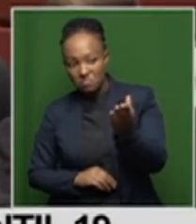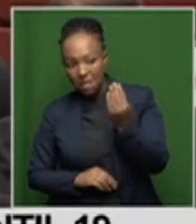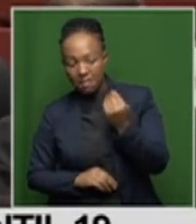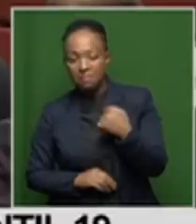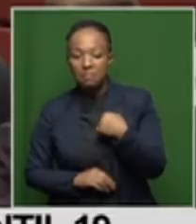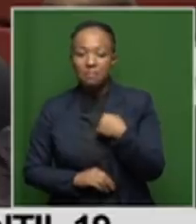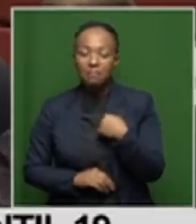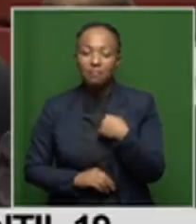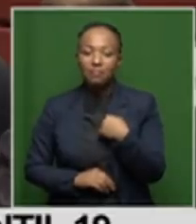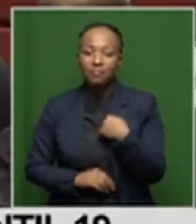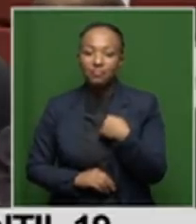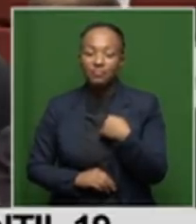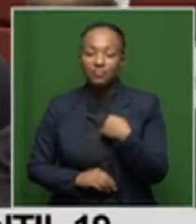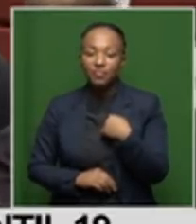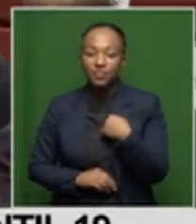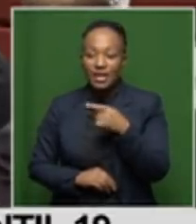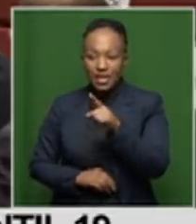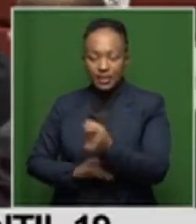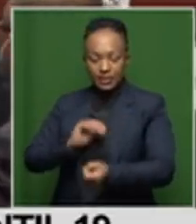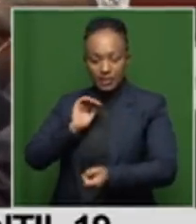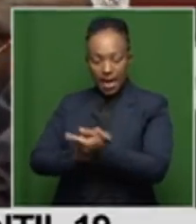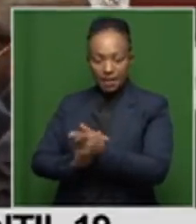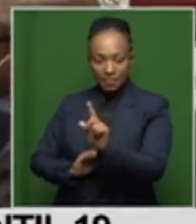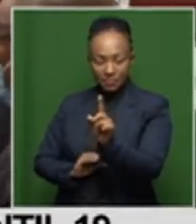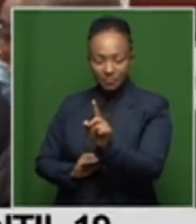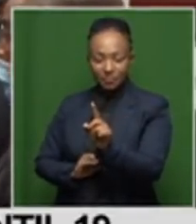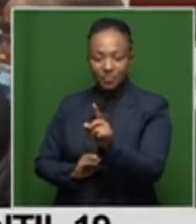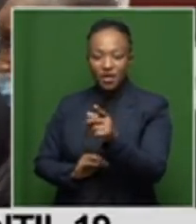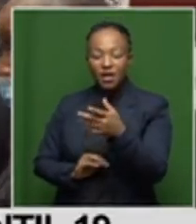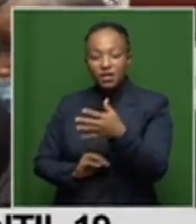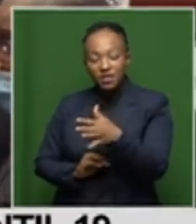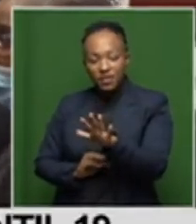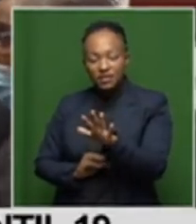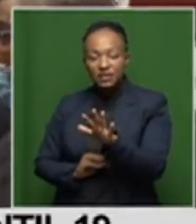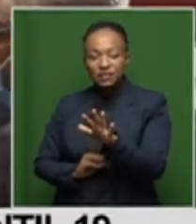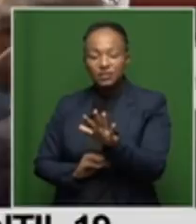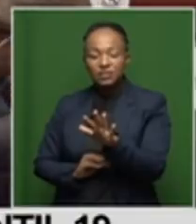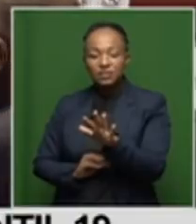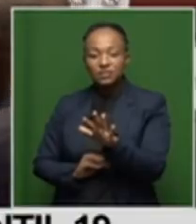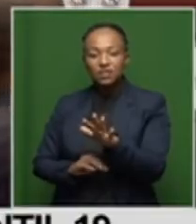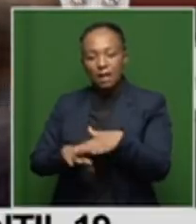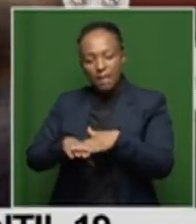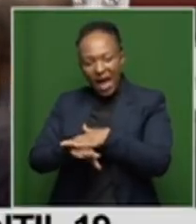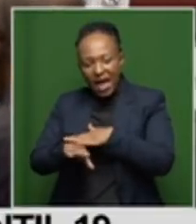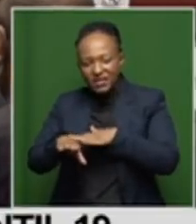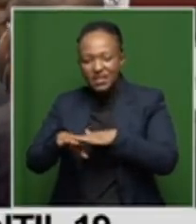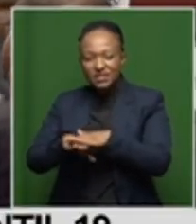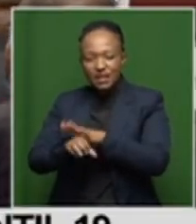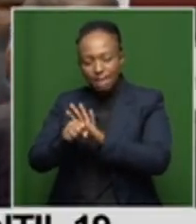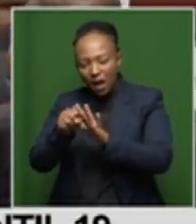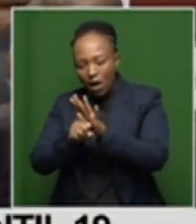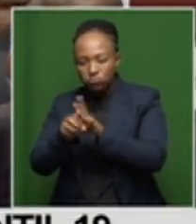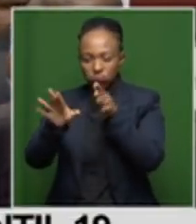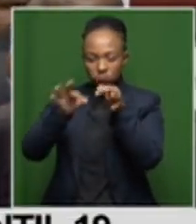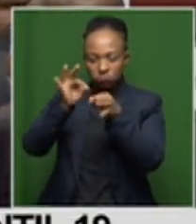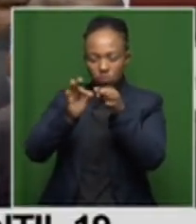basically, this is what has happened. So they've basically laid the basis for their